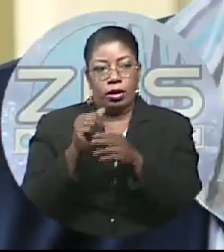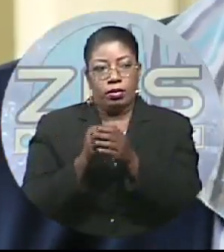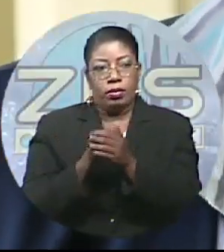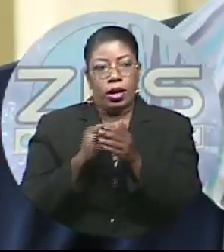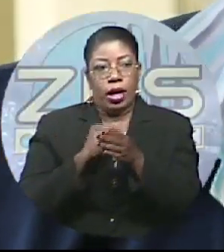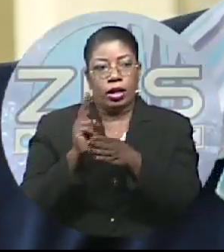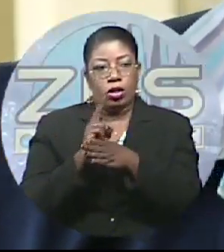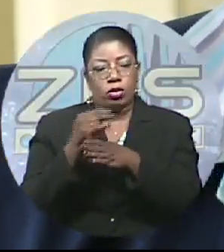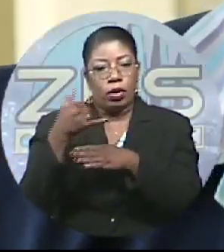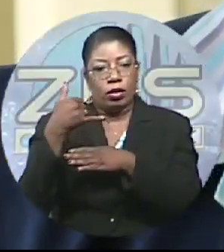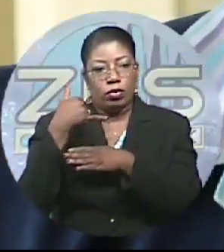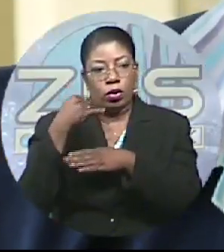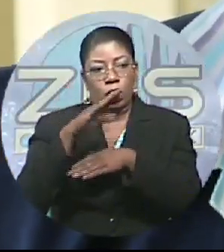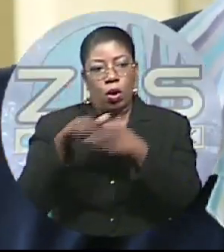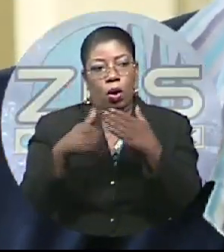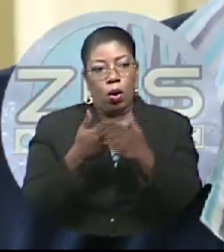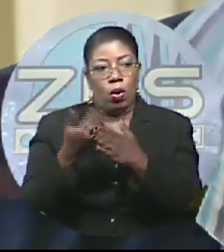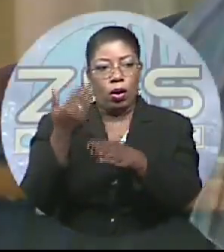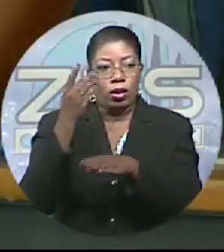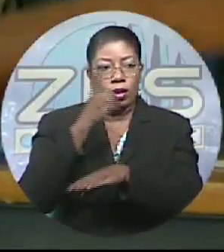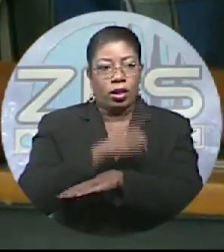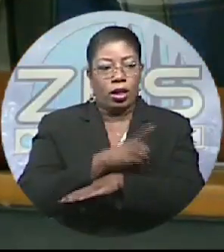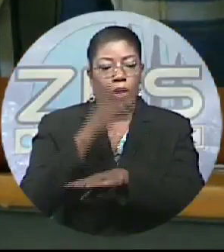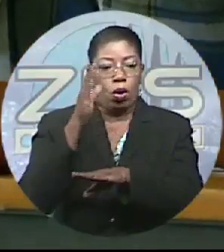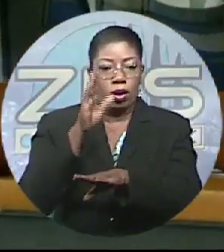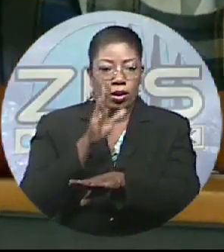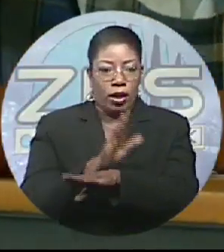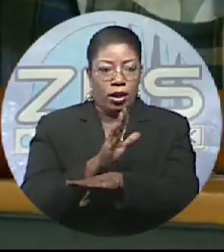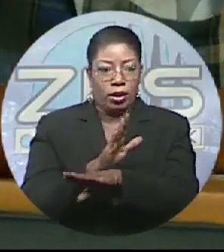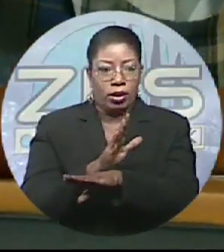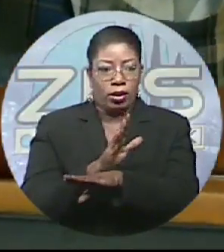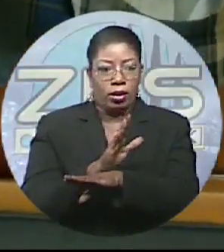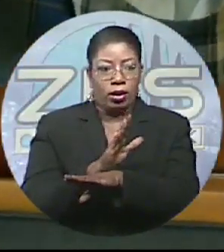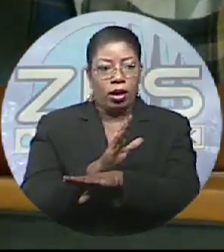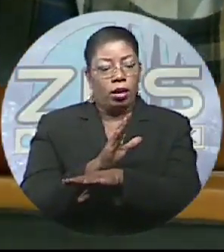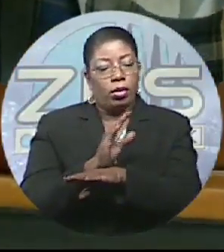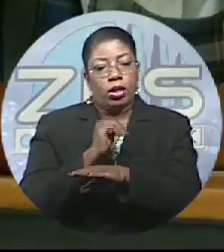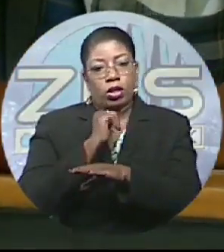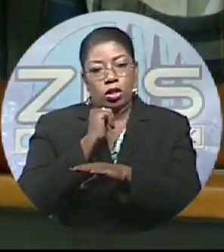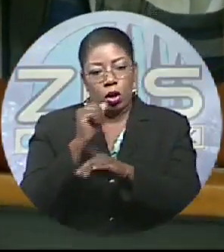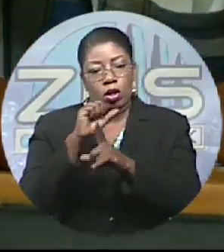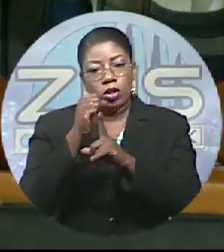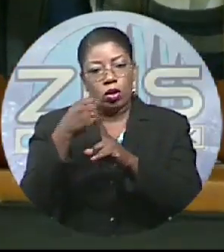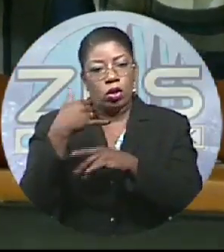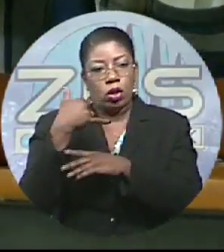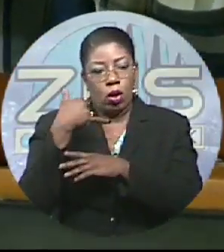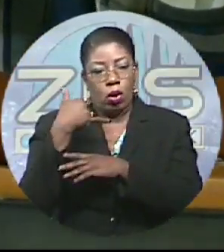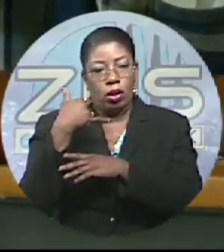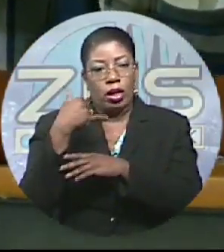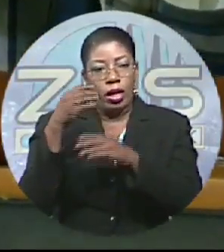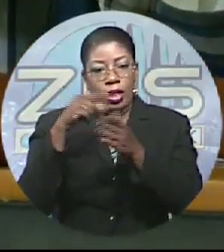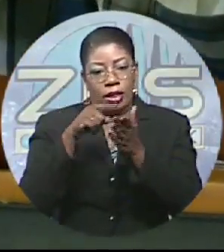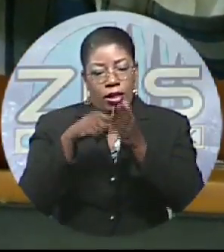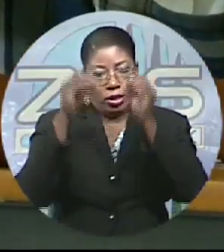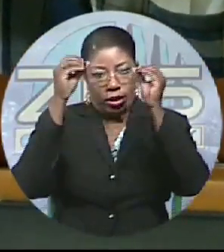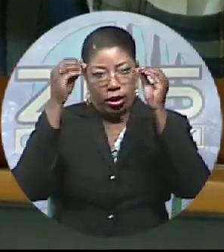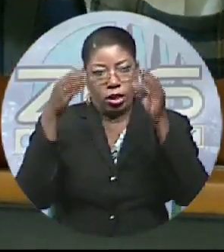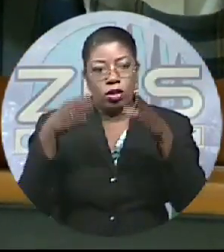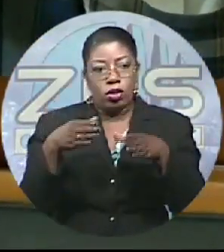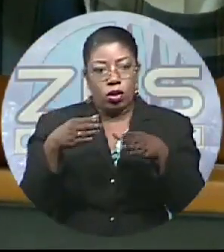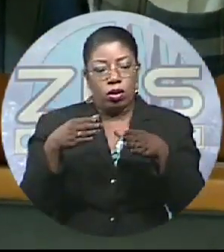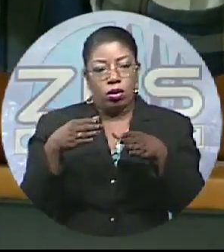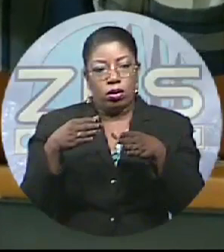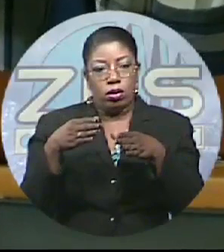my cell phone all day. All night. But they're not all social calls. Teachers like Alicia Pinder and Stefanel